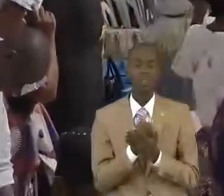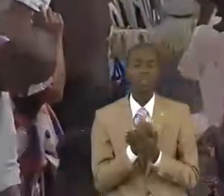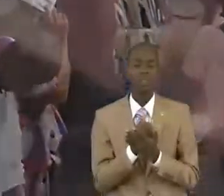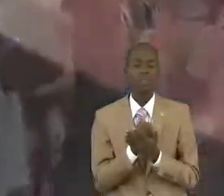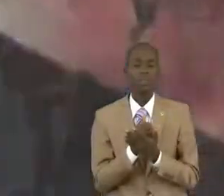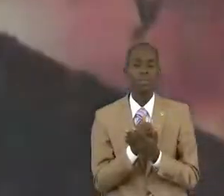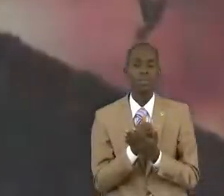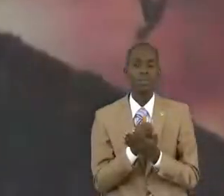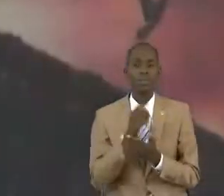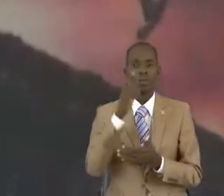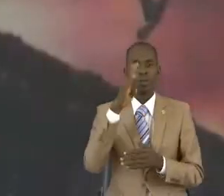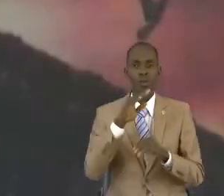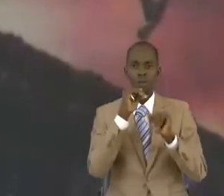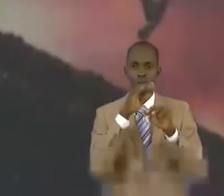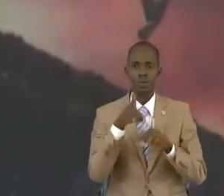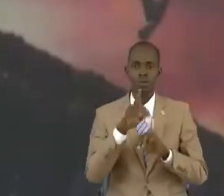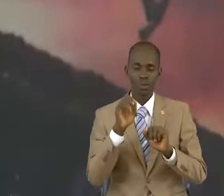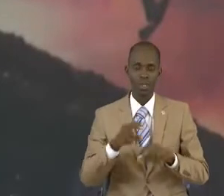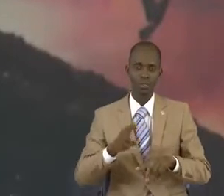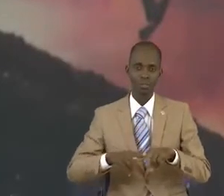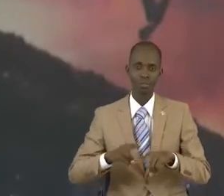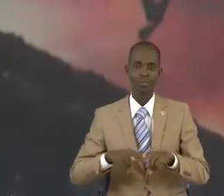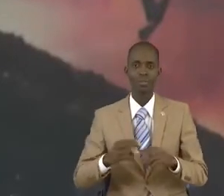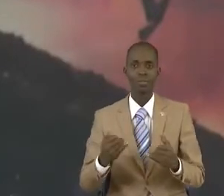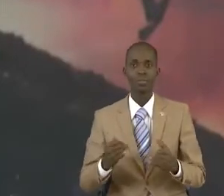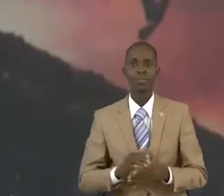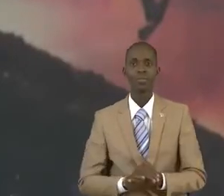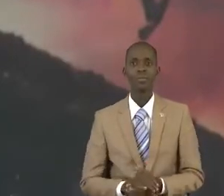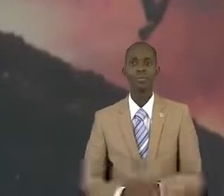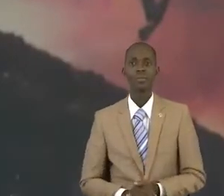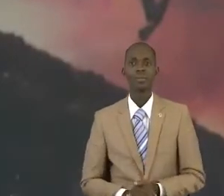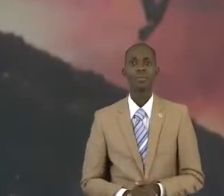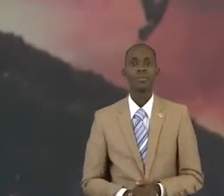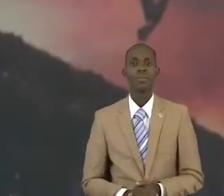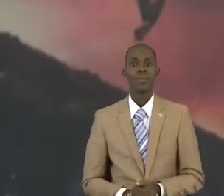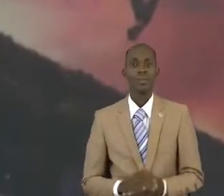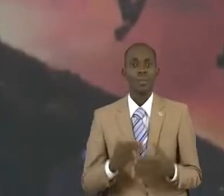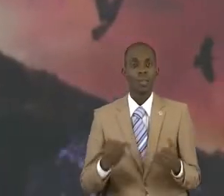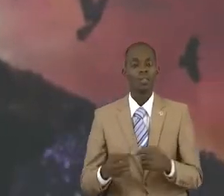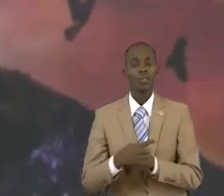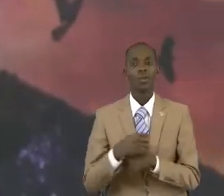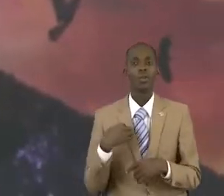God bless you. You can be seated. Today we come